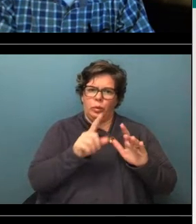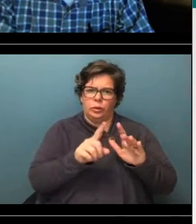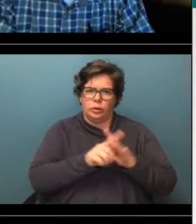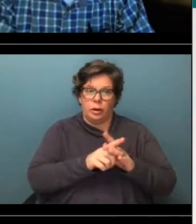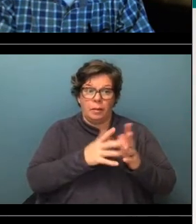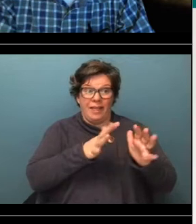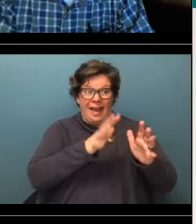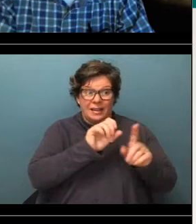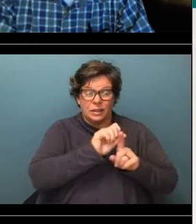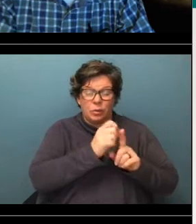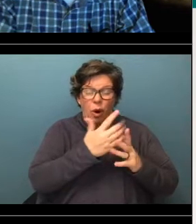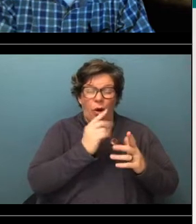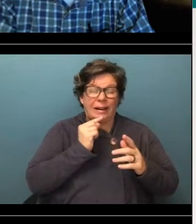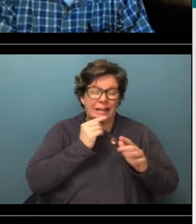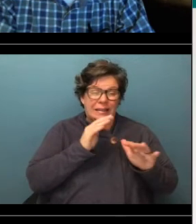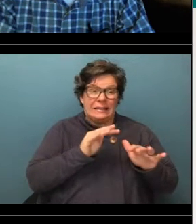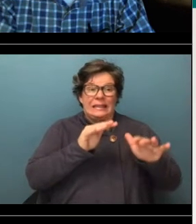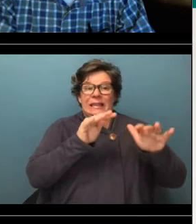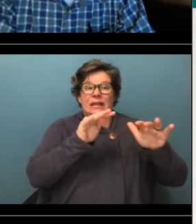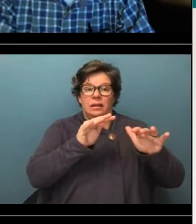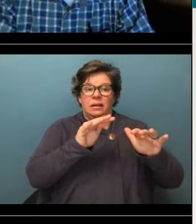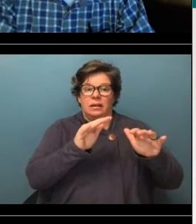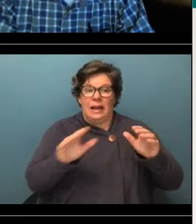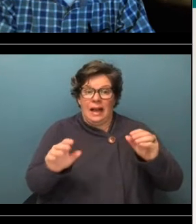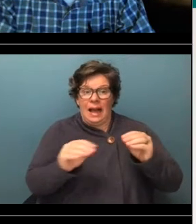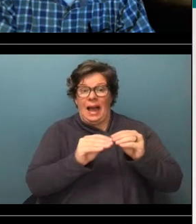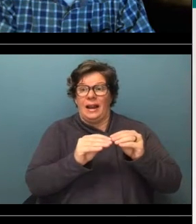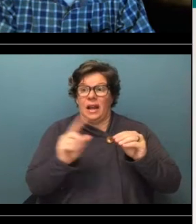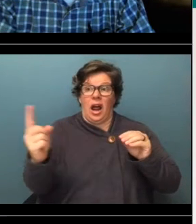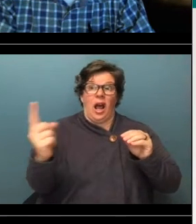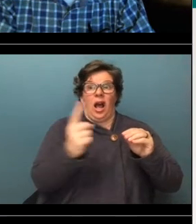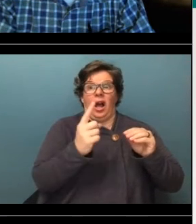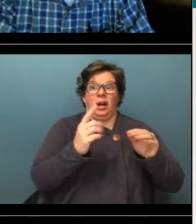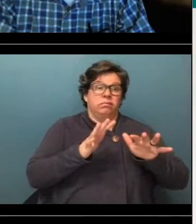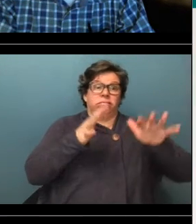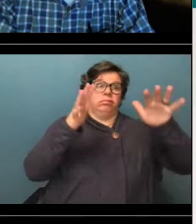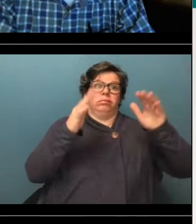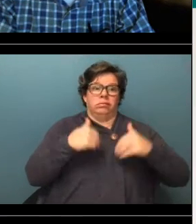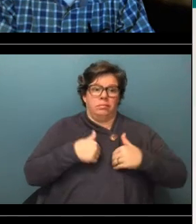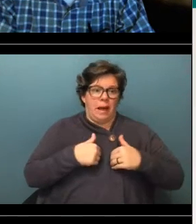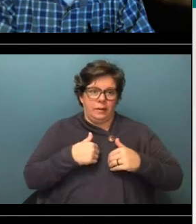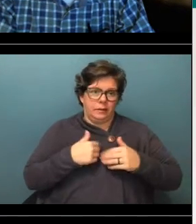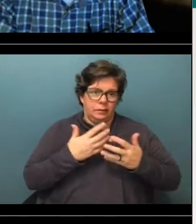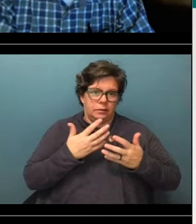elevated, having extra variables such as pets.